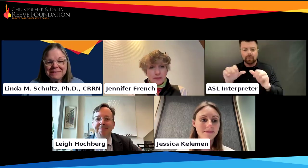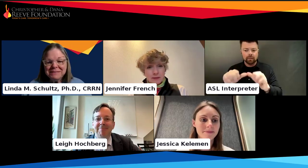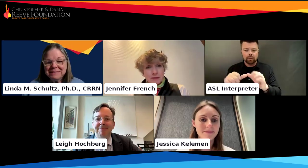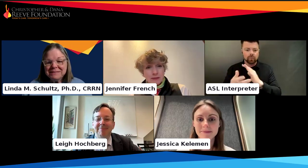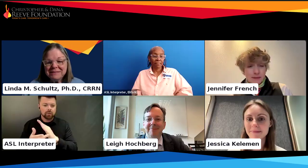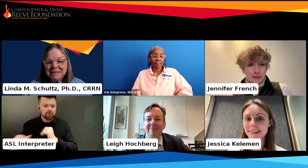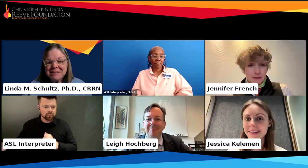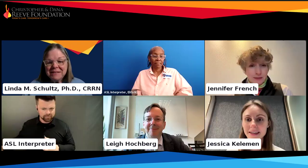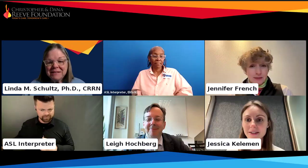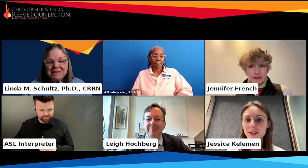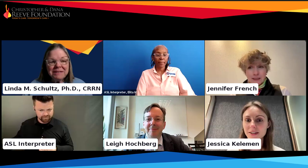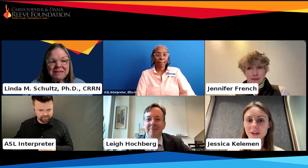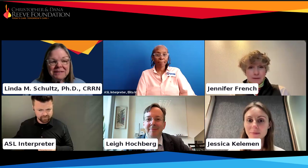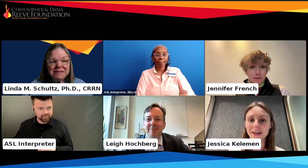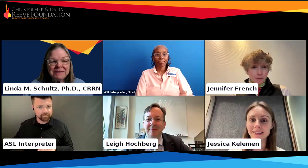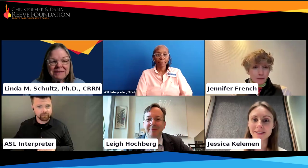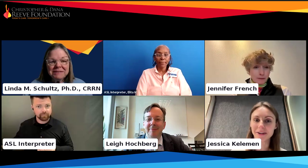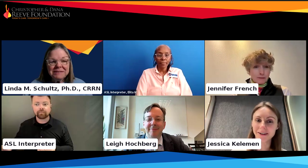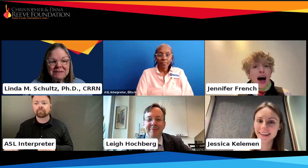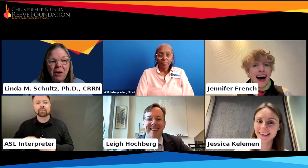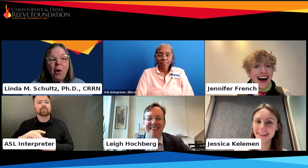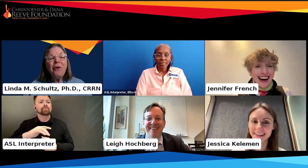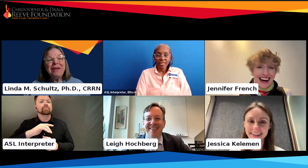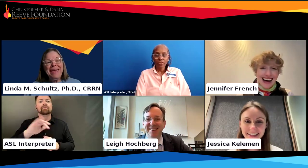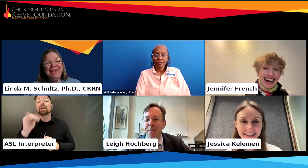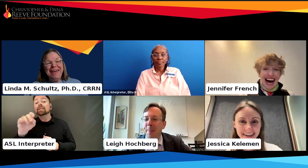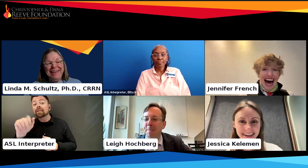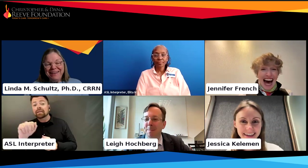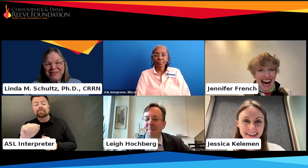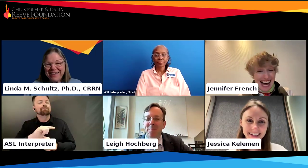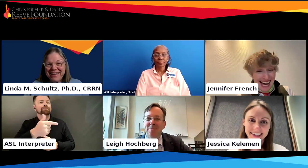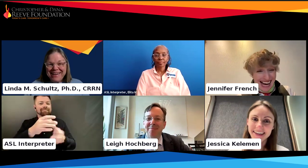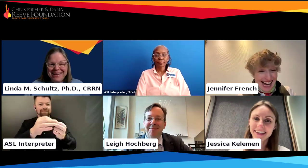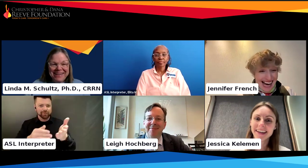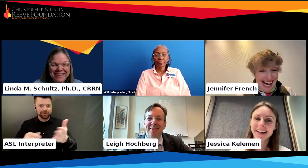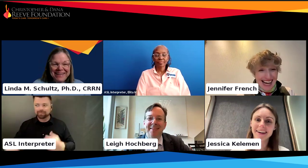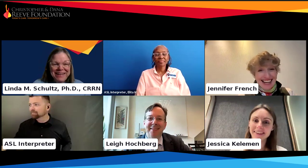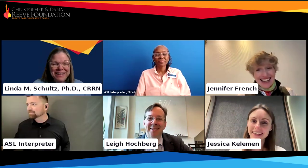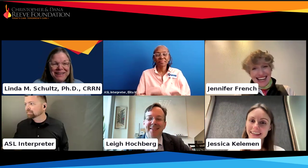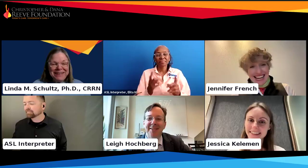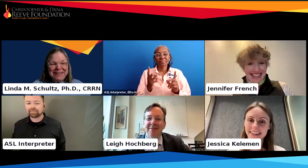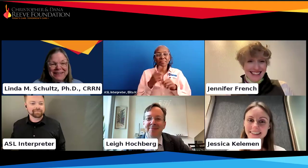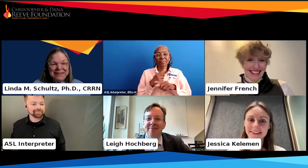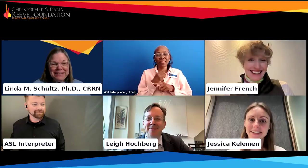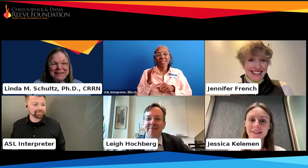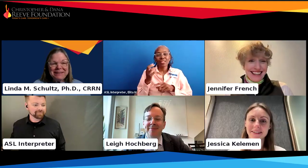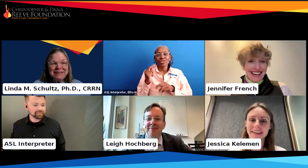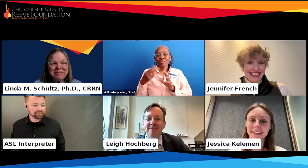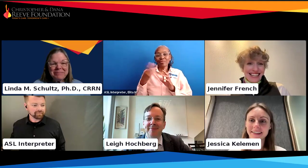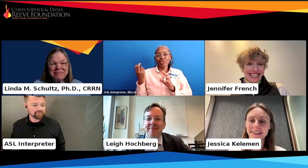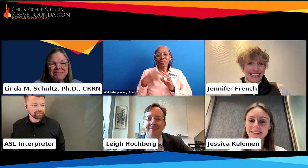Jessica? Jen took mine, so Oh, okay. Okay. but yes, I